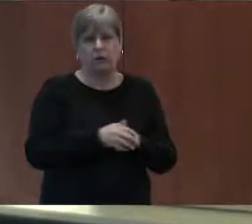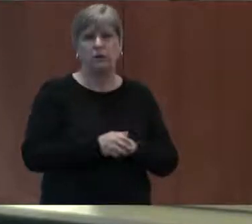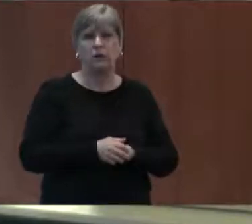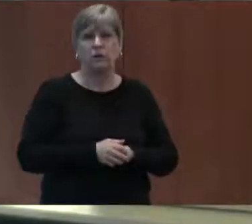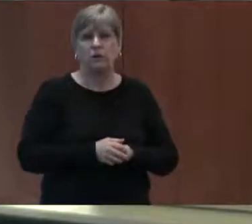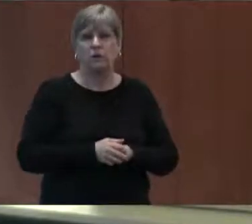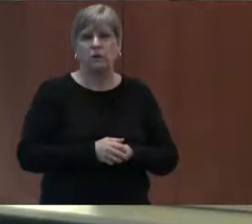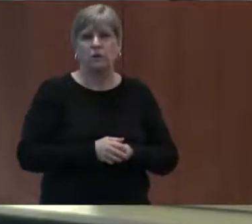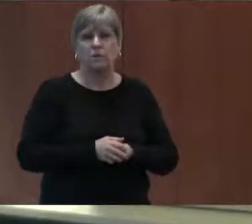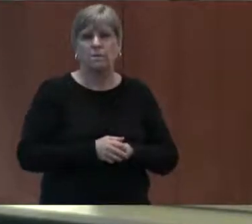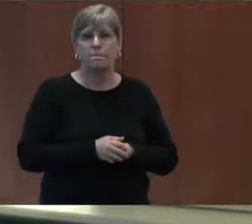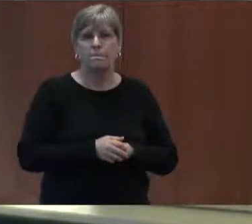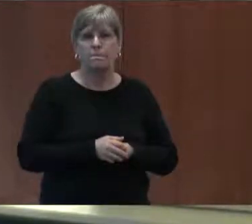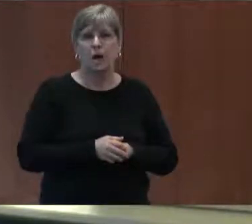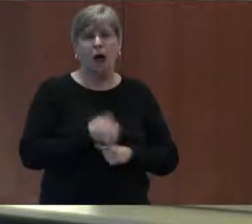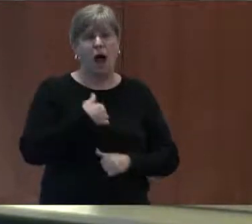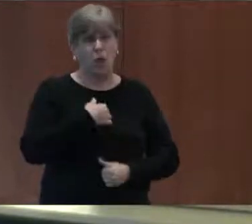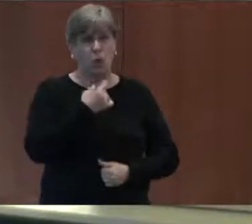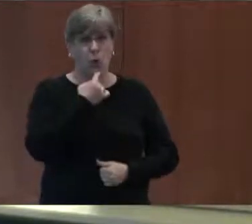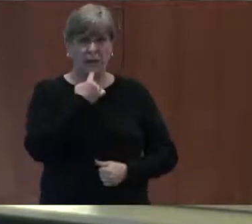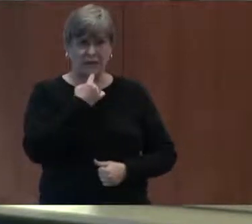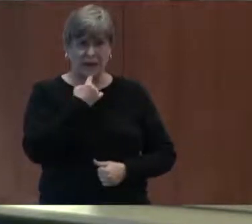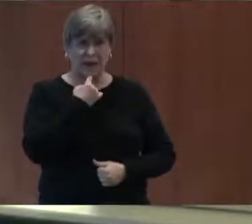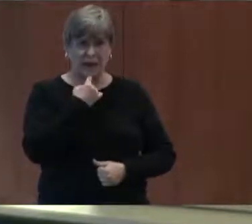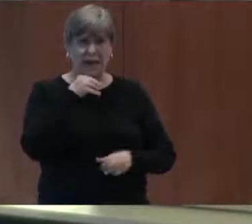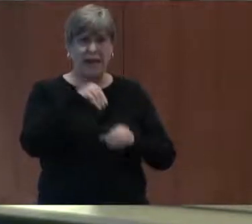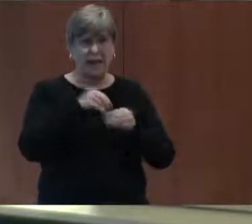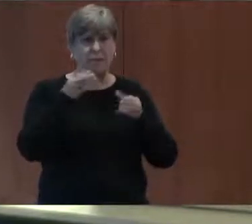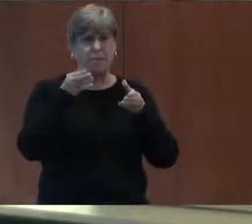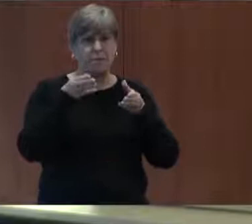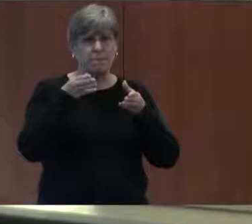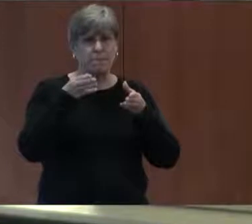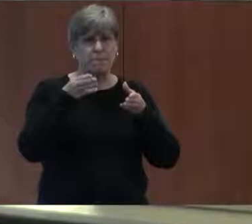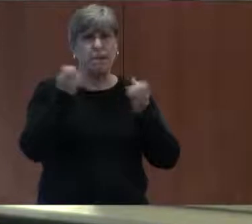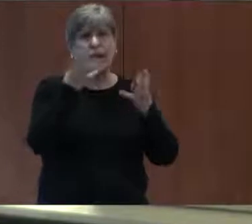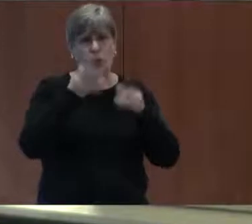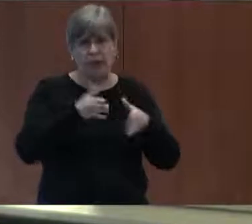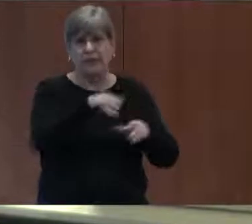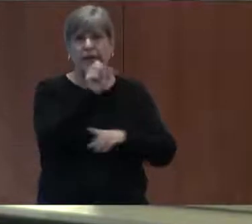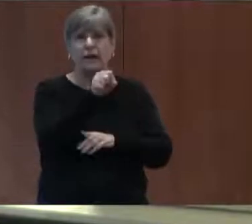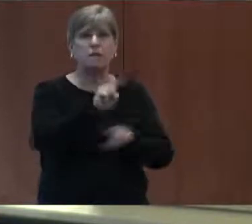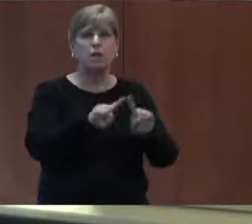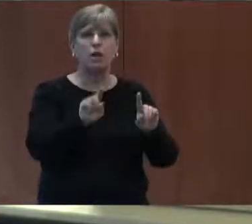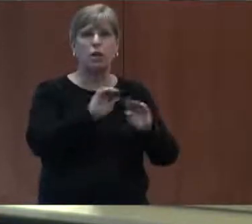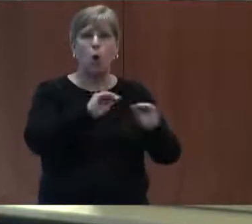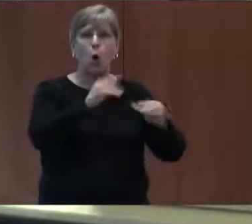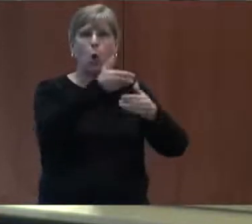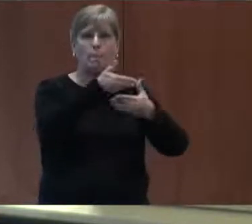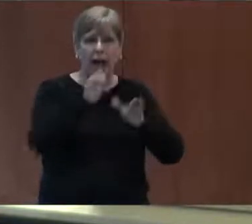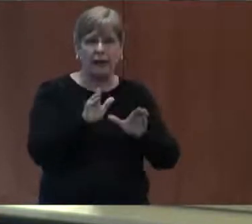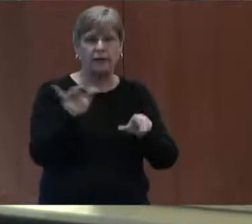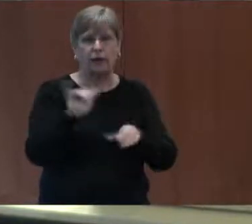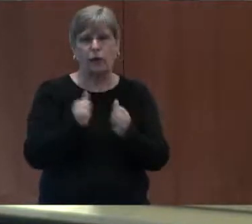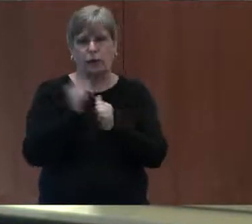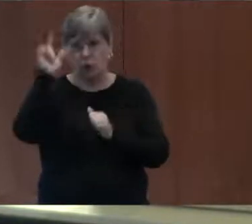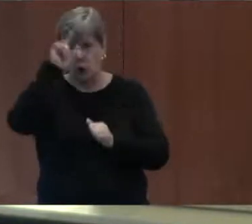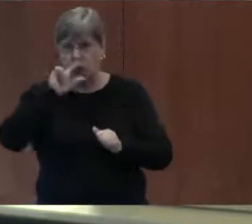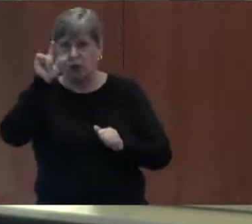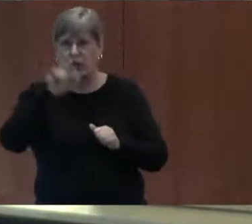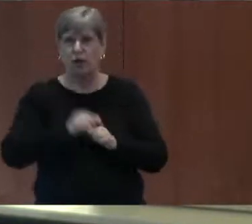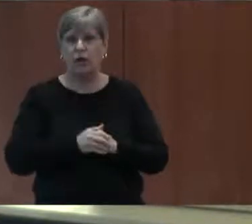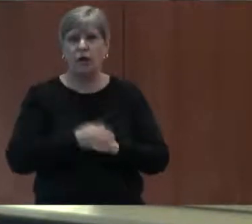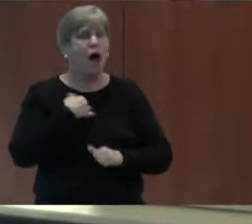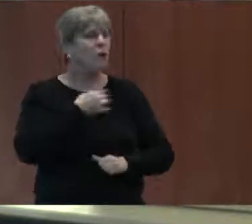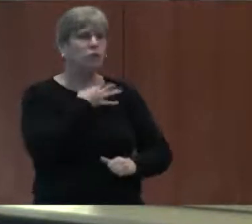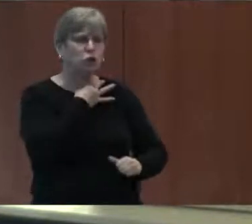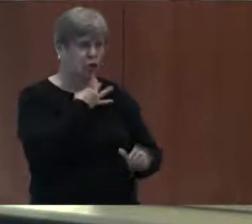So, I would say in a lot of ways, yes, but nothing, there's no package like there is with Google. I was